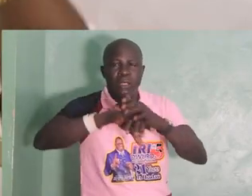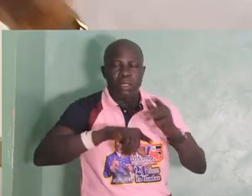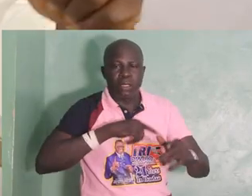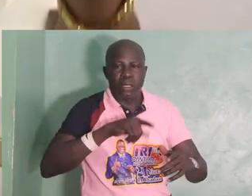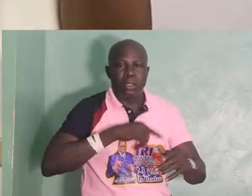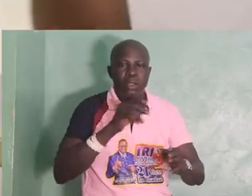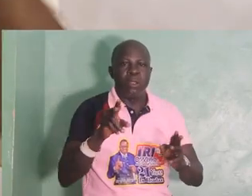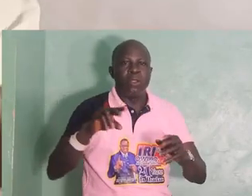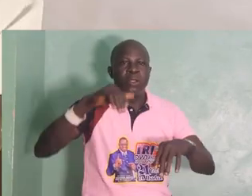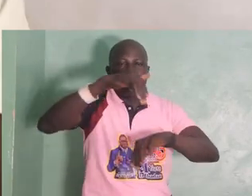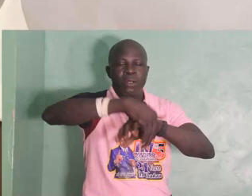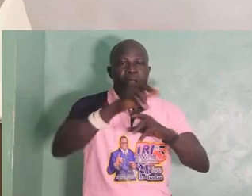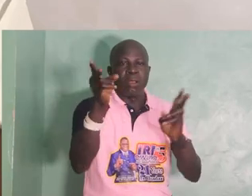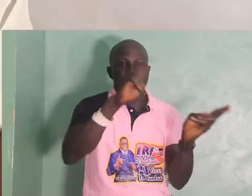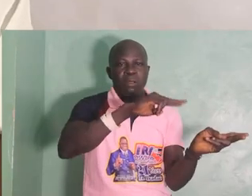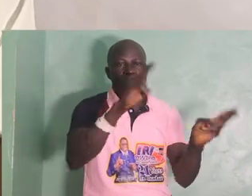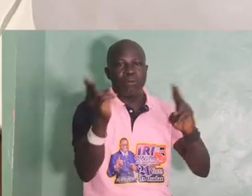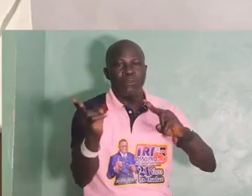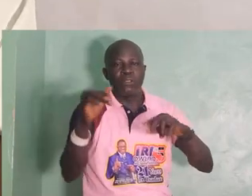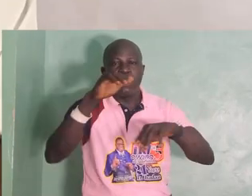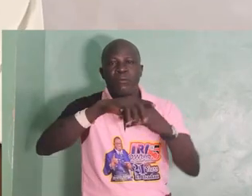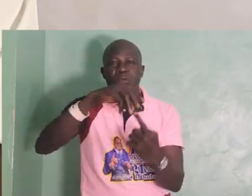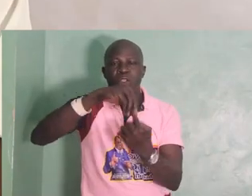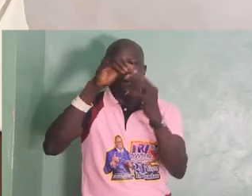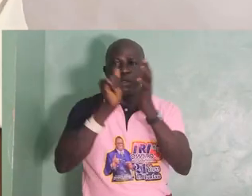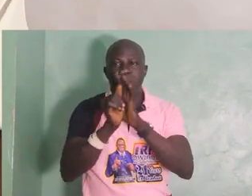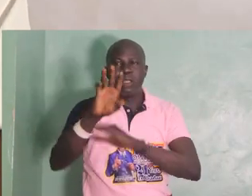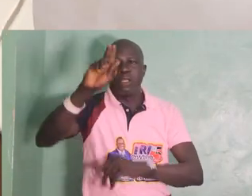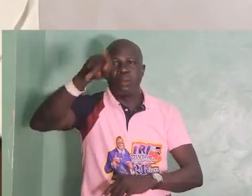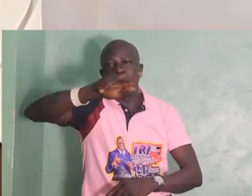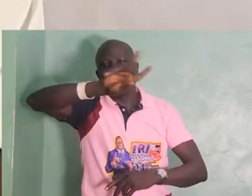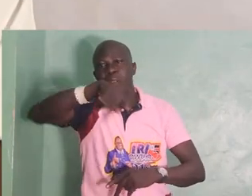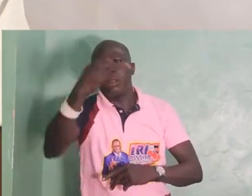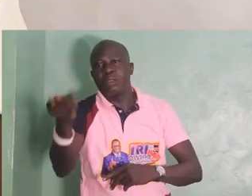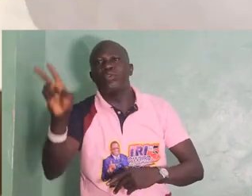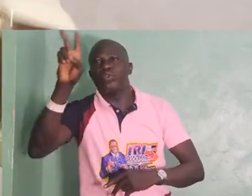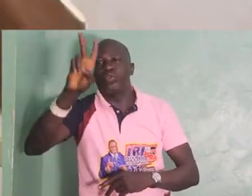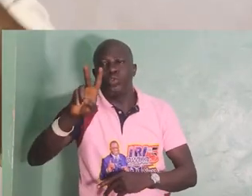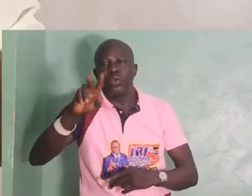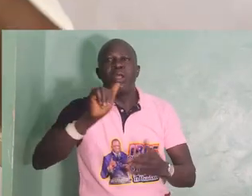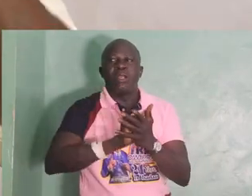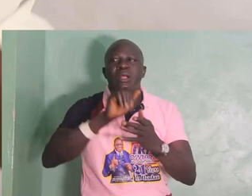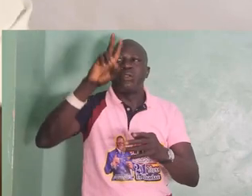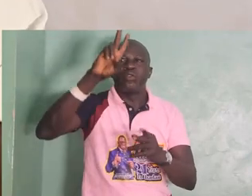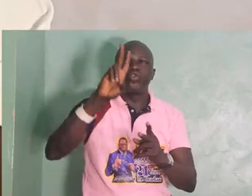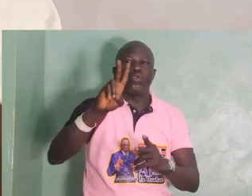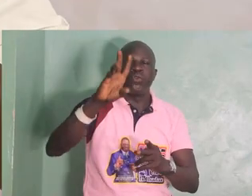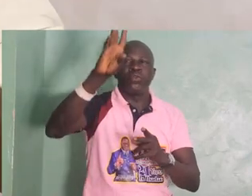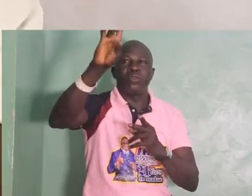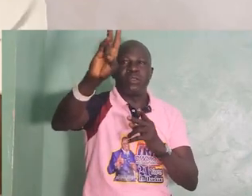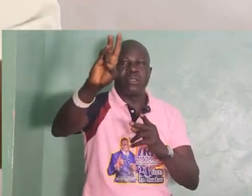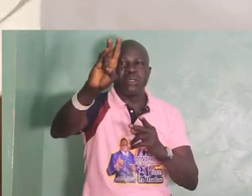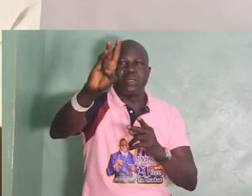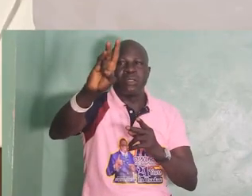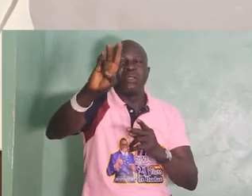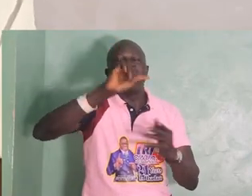Iso oru akanse nbe. Special video. Ni Port Harcourt. In Port Harcourt. Port Harcourt 2. Port Harcourt 2. Iso oru meje ni won be se.